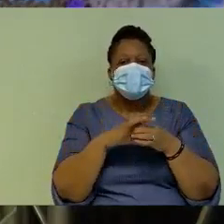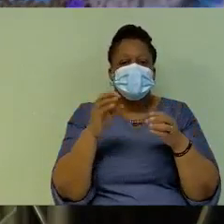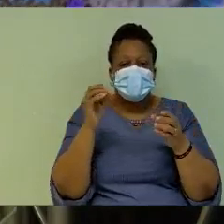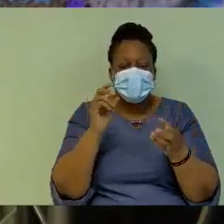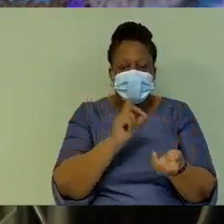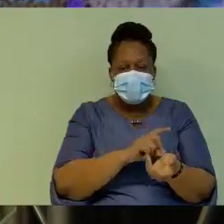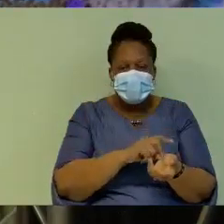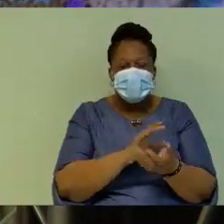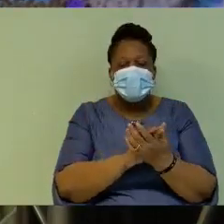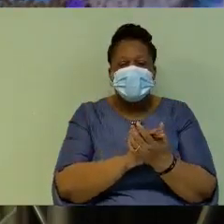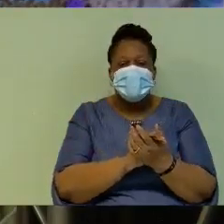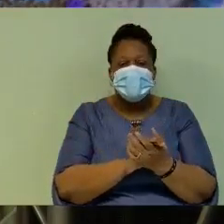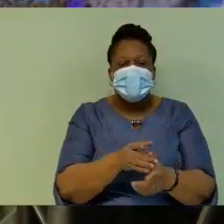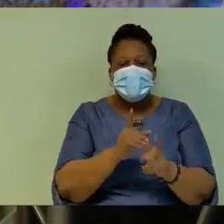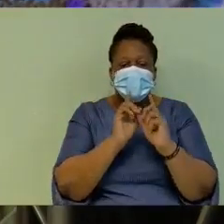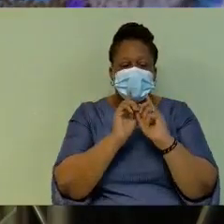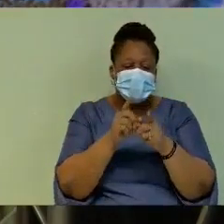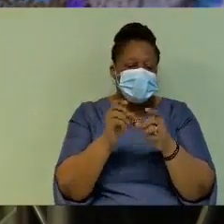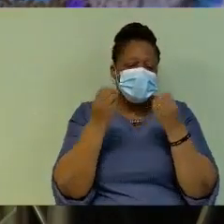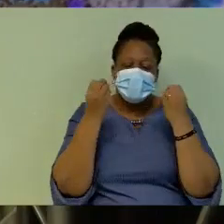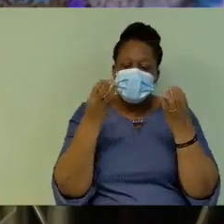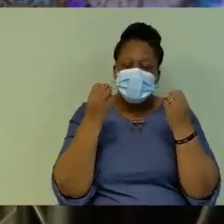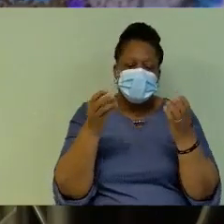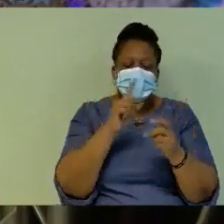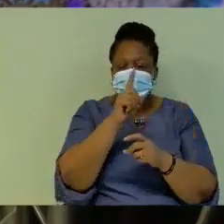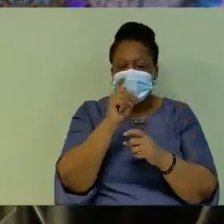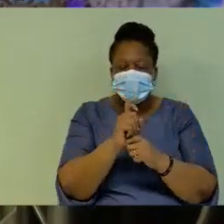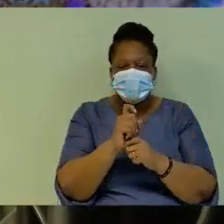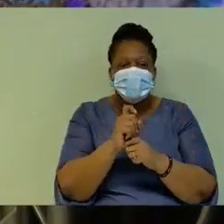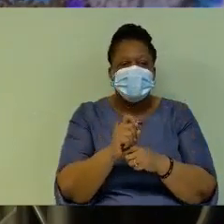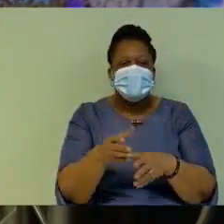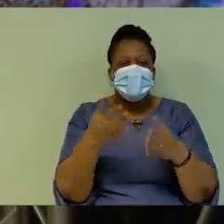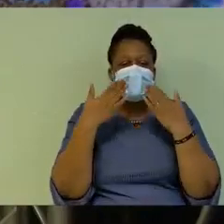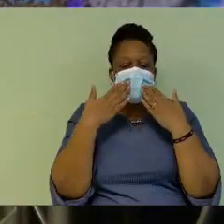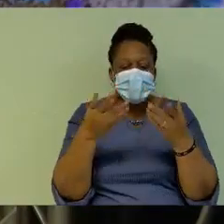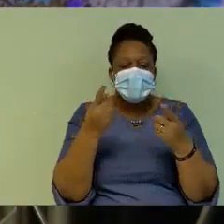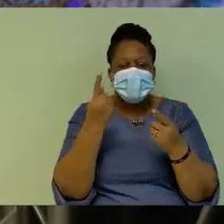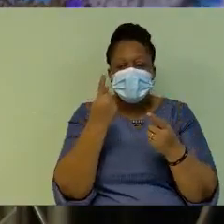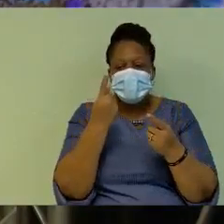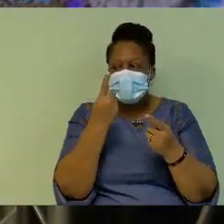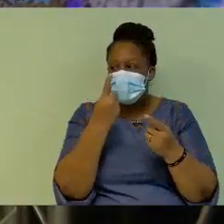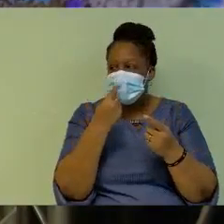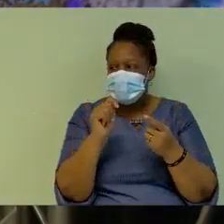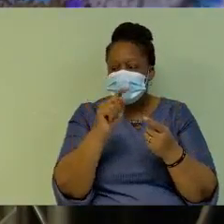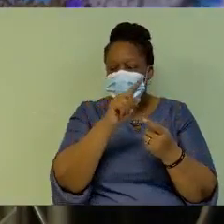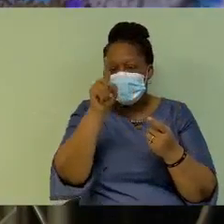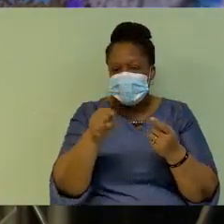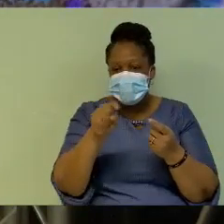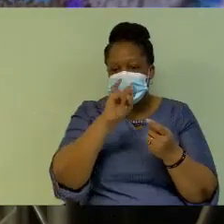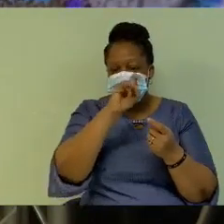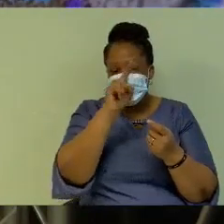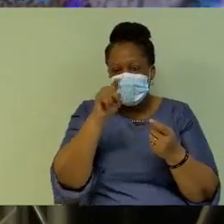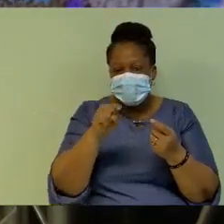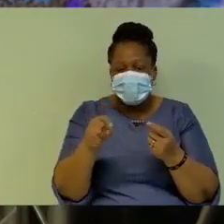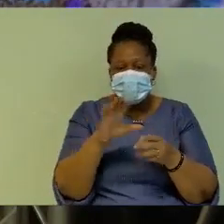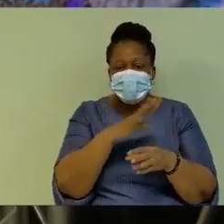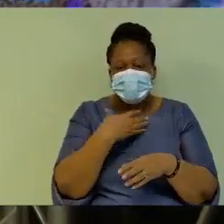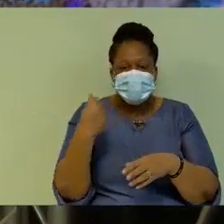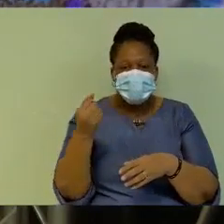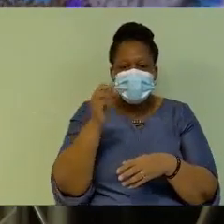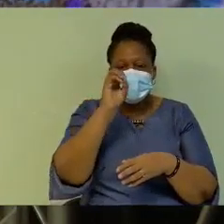to answer many of the questions. We say thanks to the media, to ZIZ and to Open